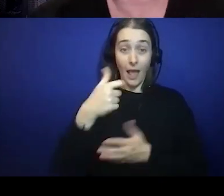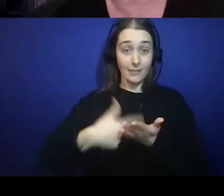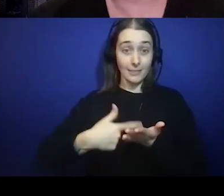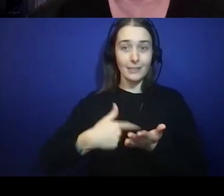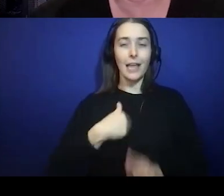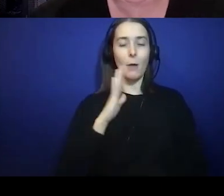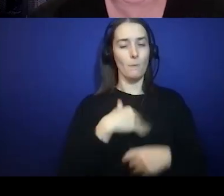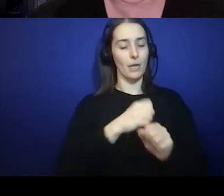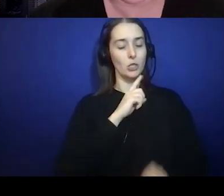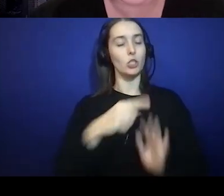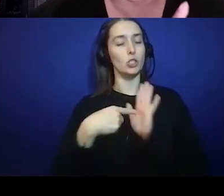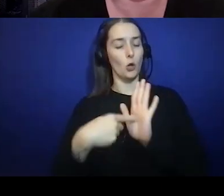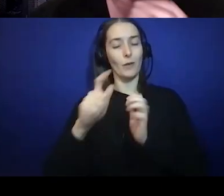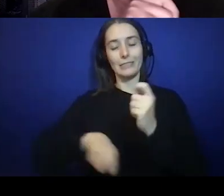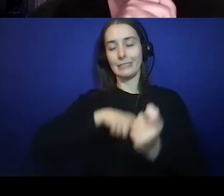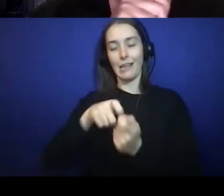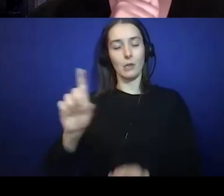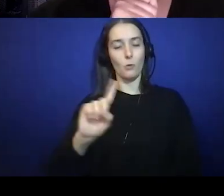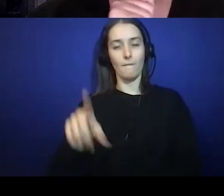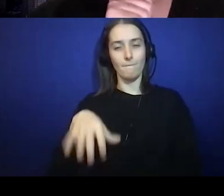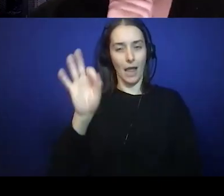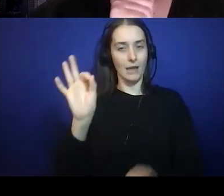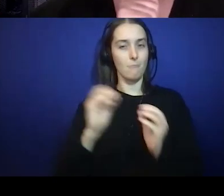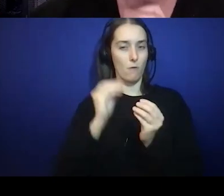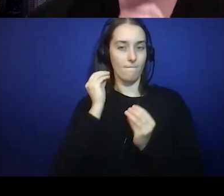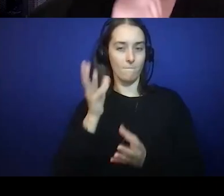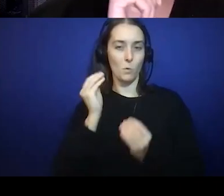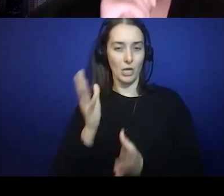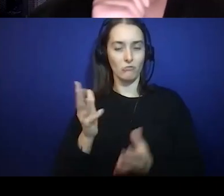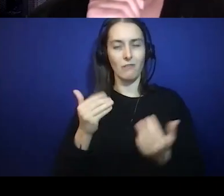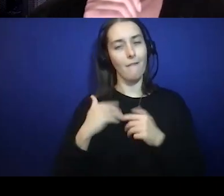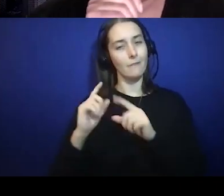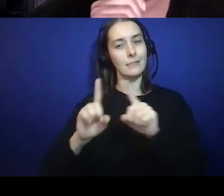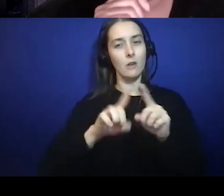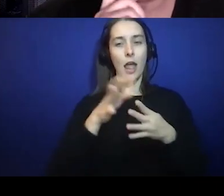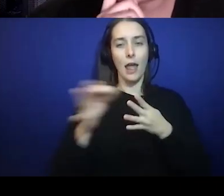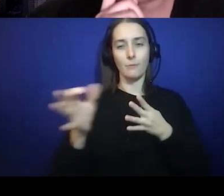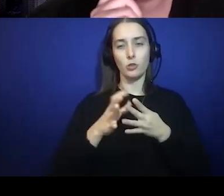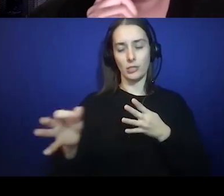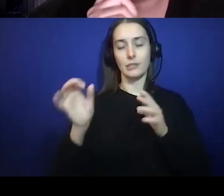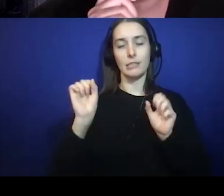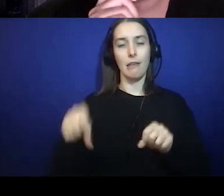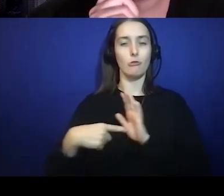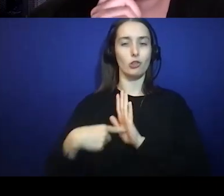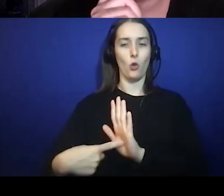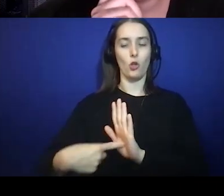that I show you exactly where to go to. You've got a couple of options for places that will show you both how to